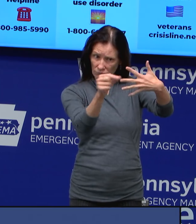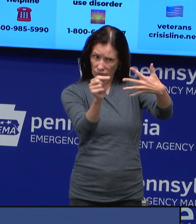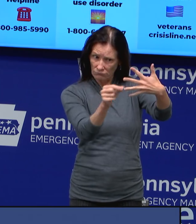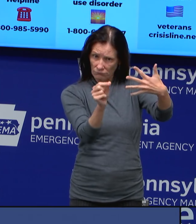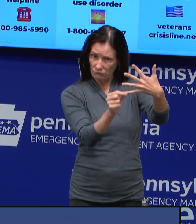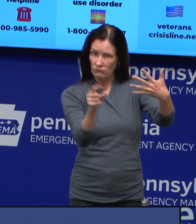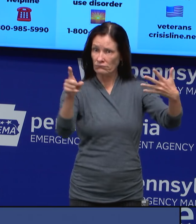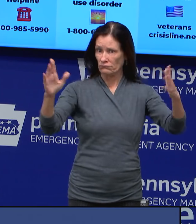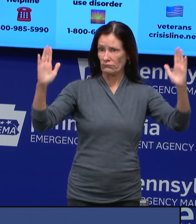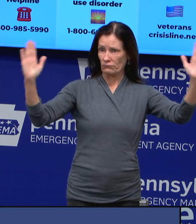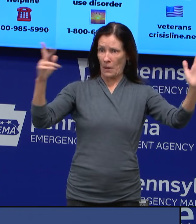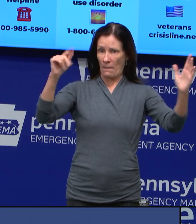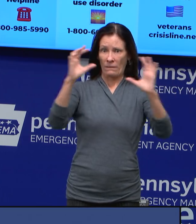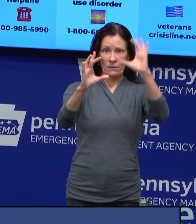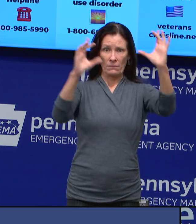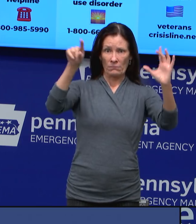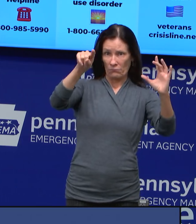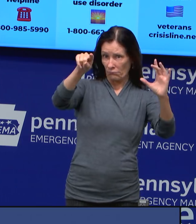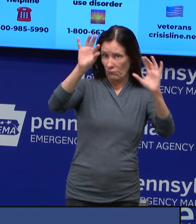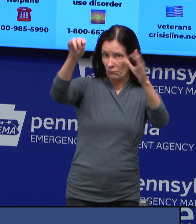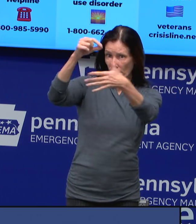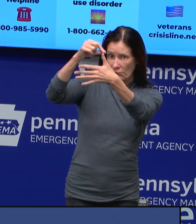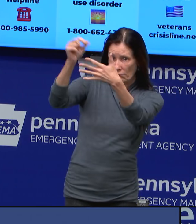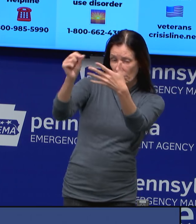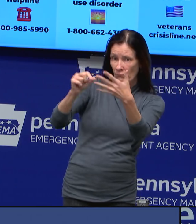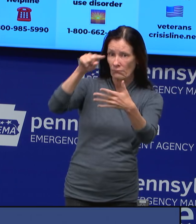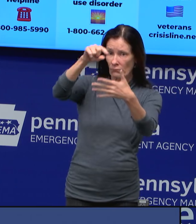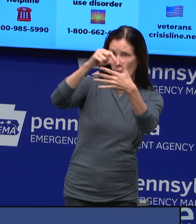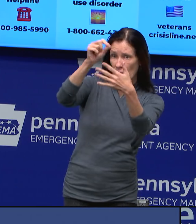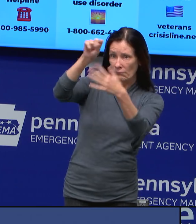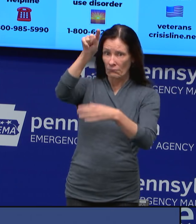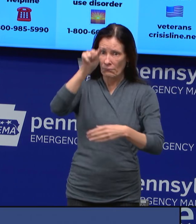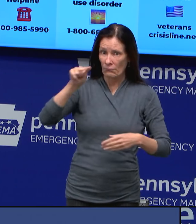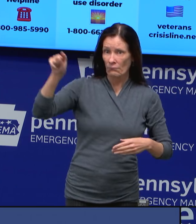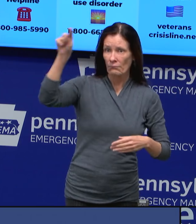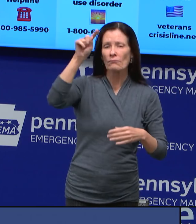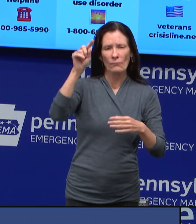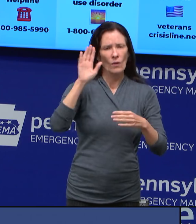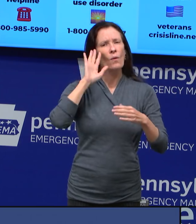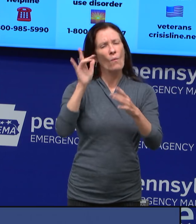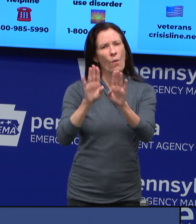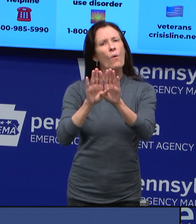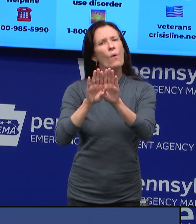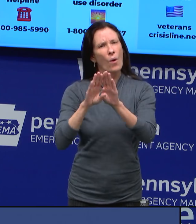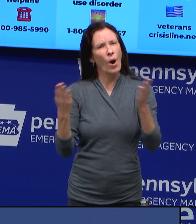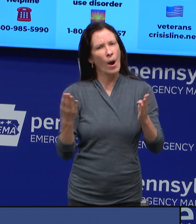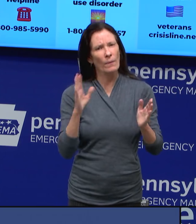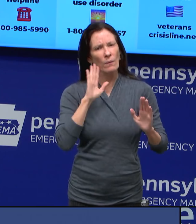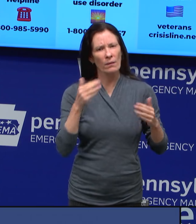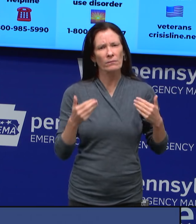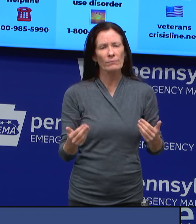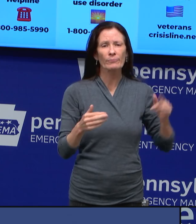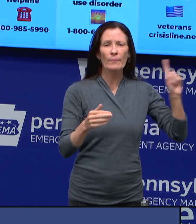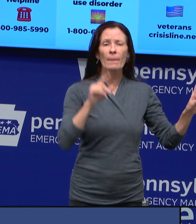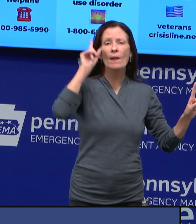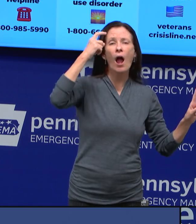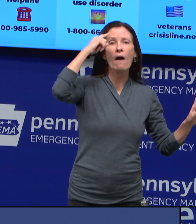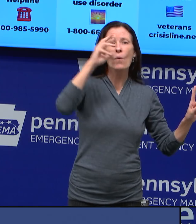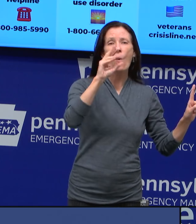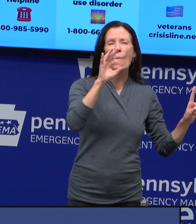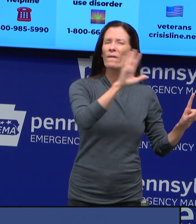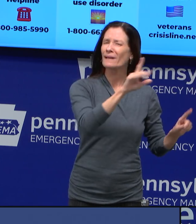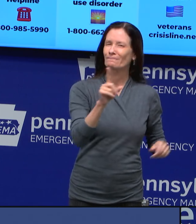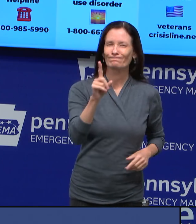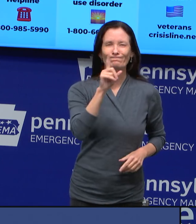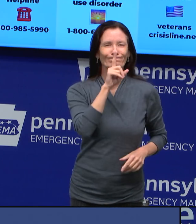press briefing, we're not going to be specifically held to any particular schema. That was there so that